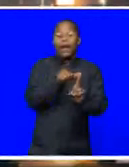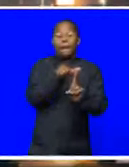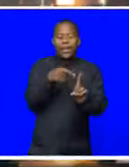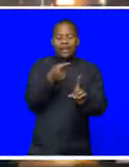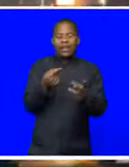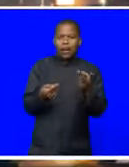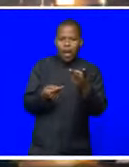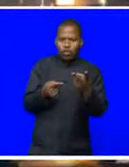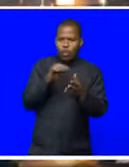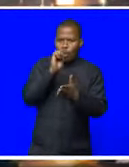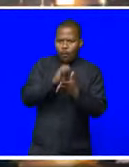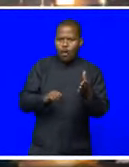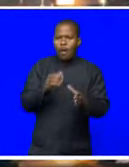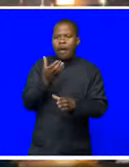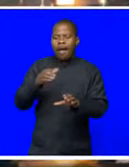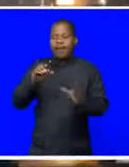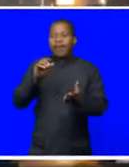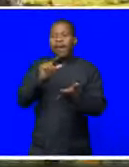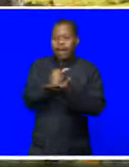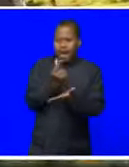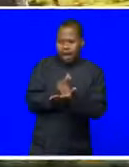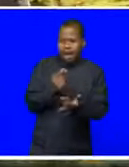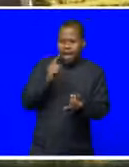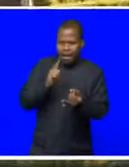of credence to His Majesty.